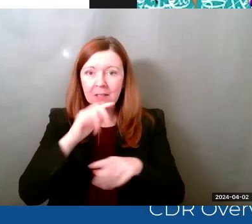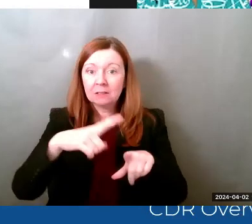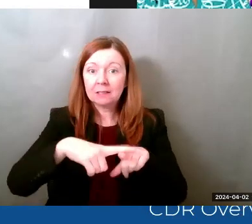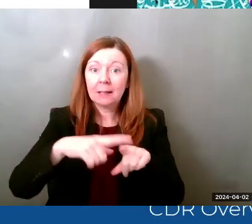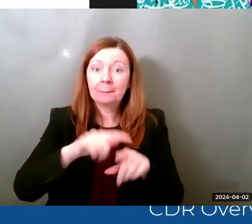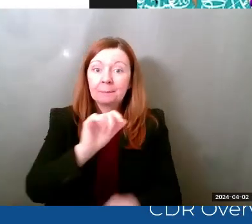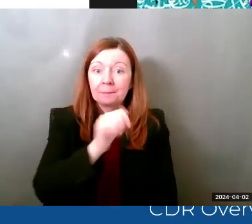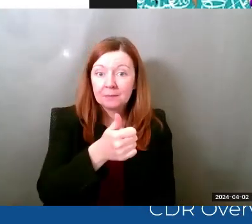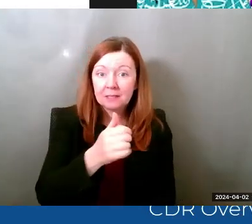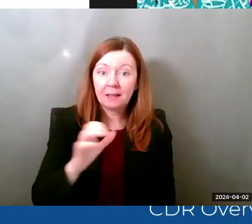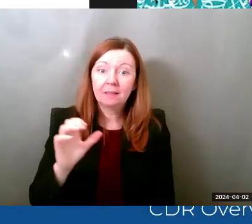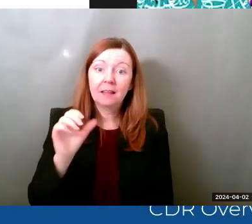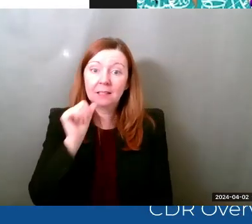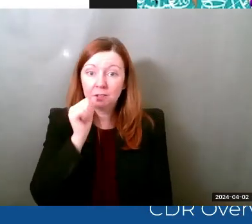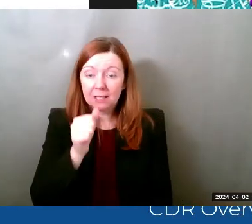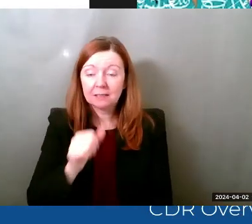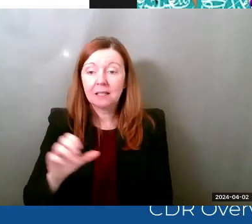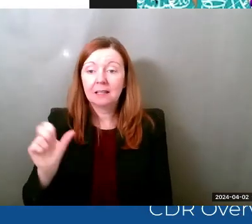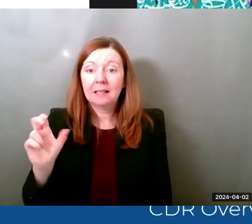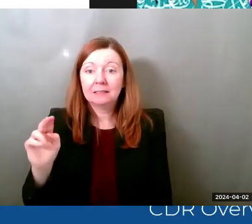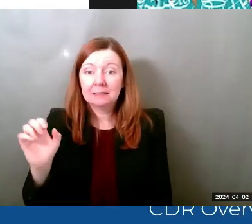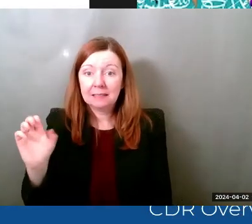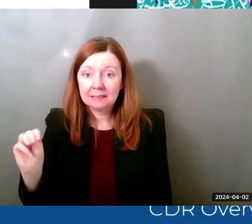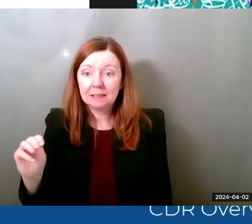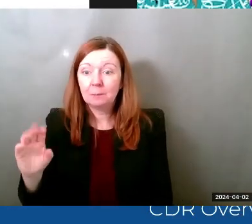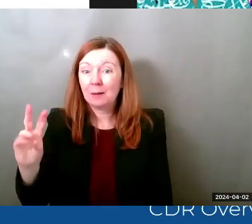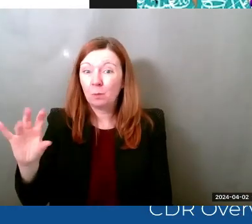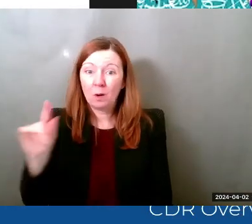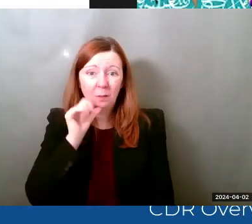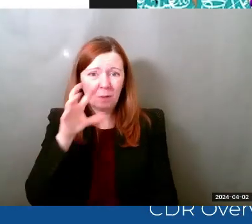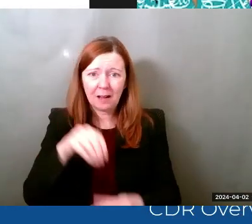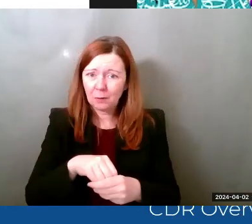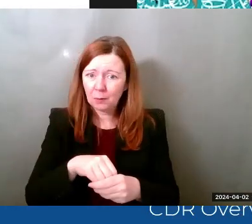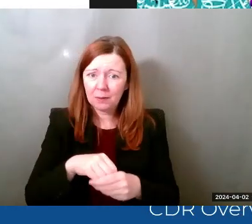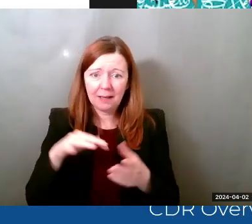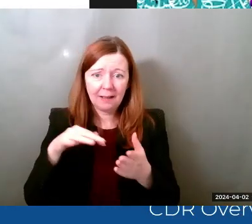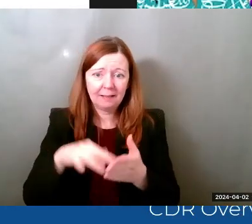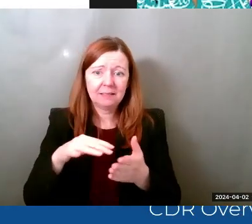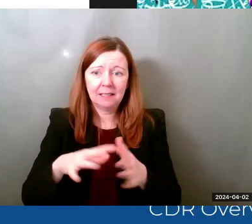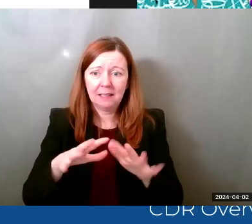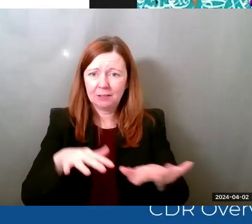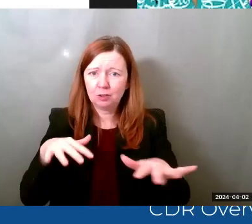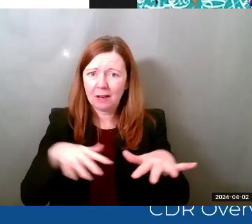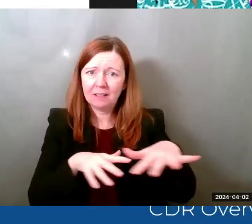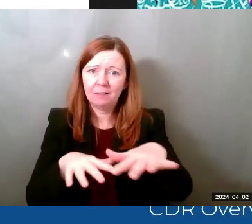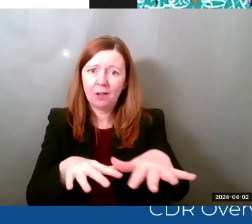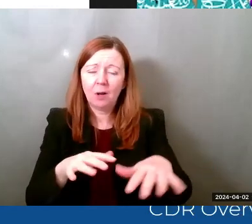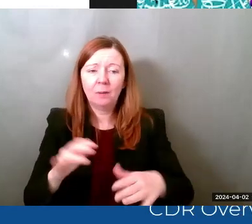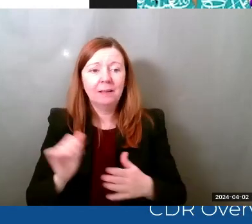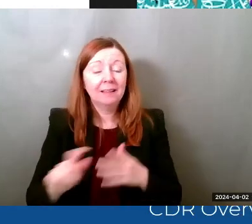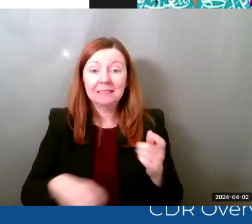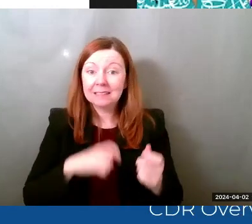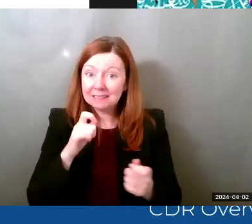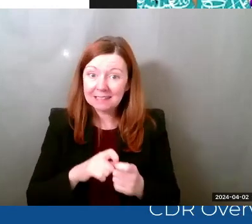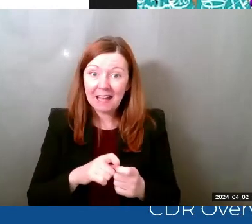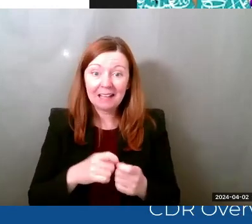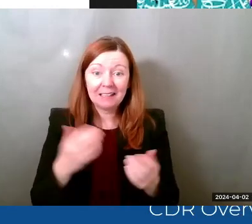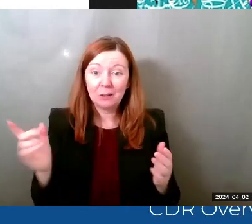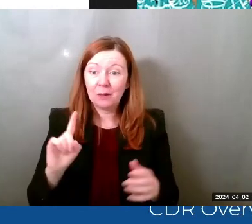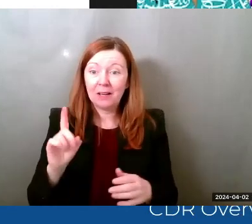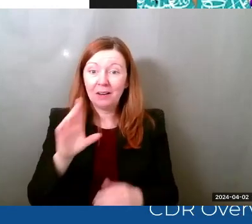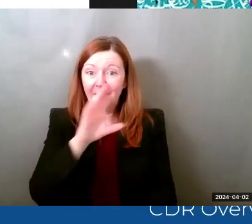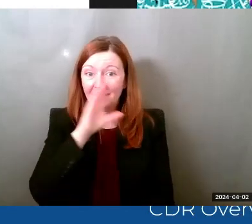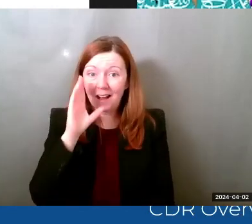10th and Chestnut and Sampson and Walnut were not included in the study of the traffic flow. That is exactly right where the